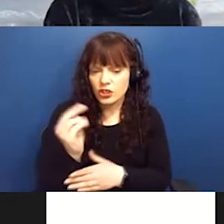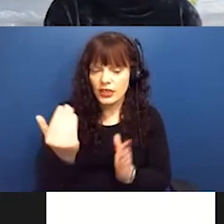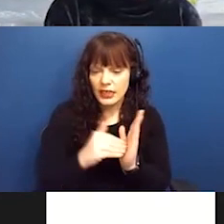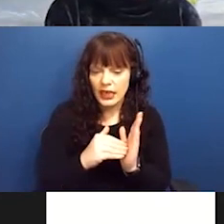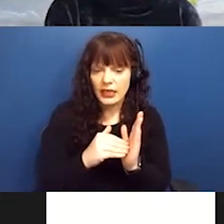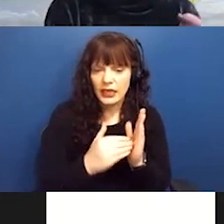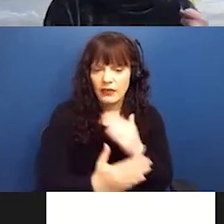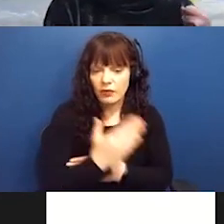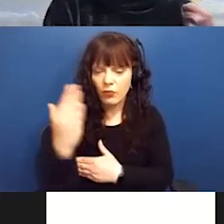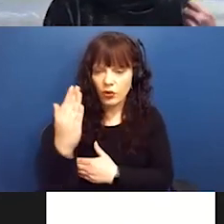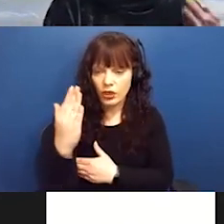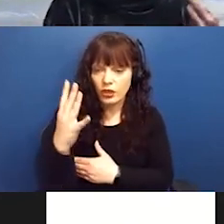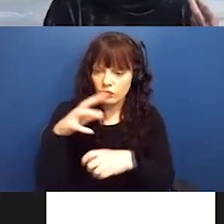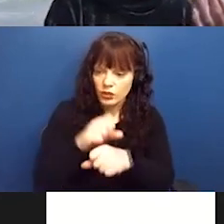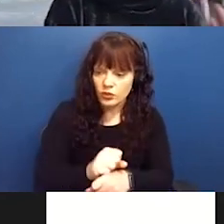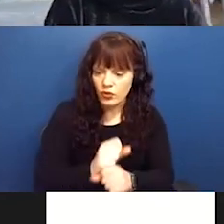and reading,